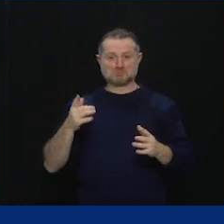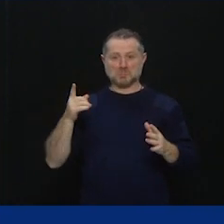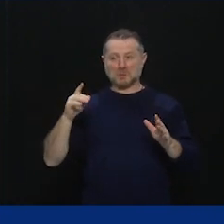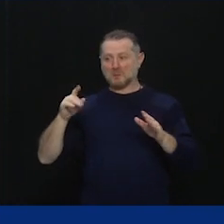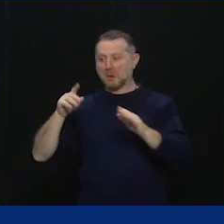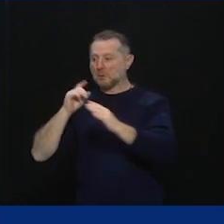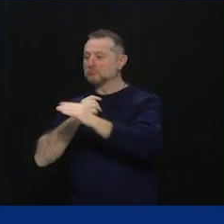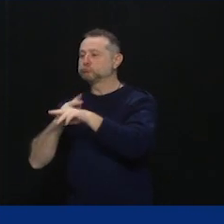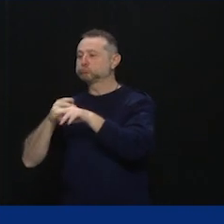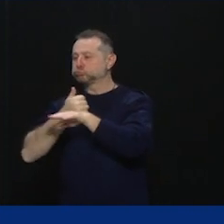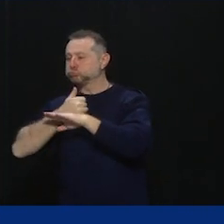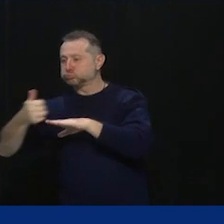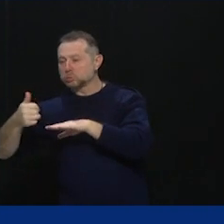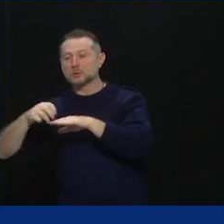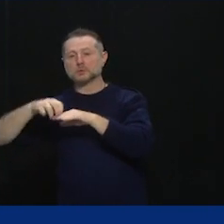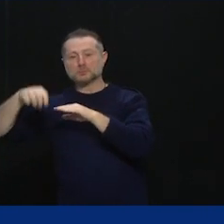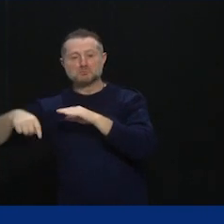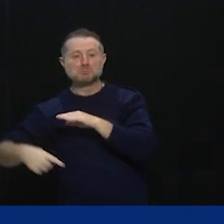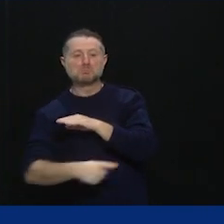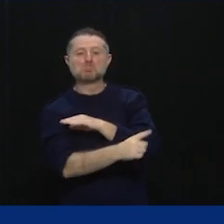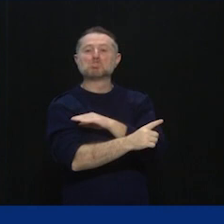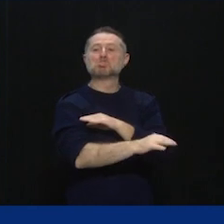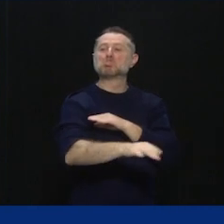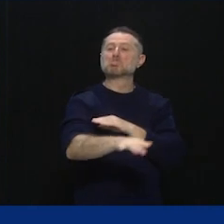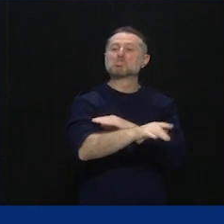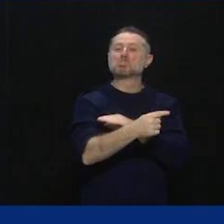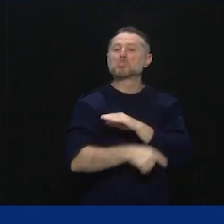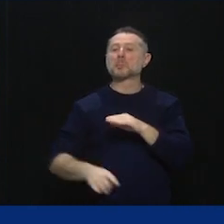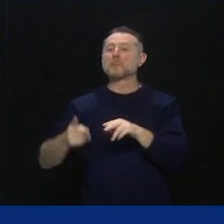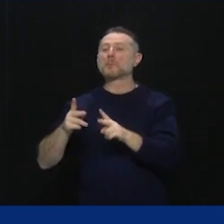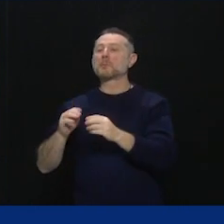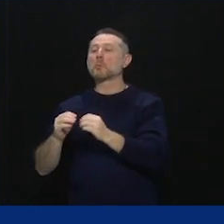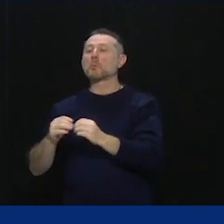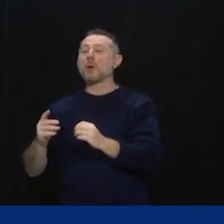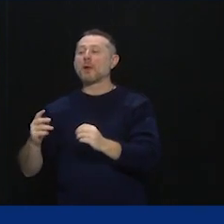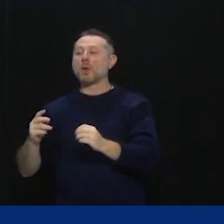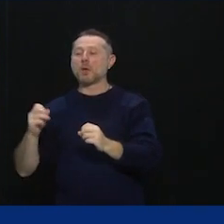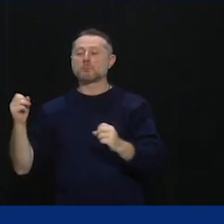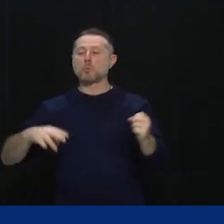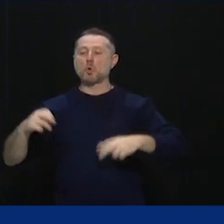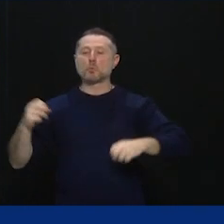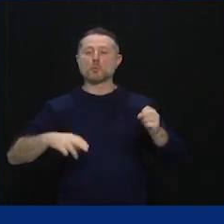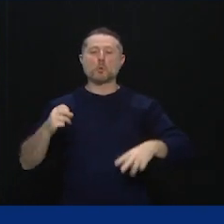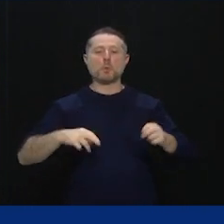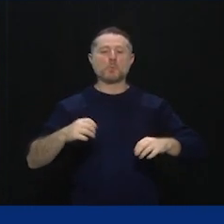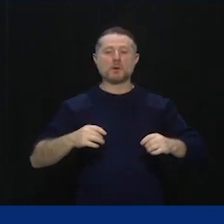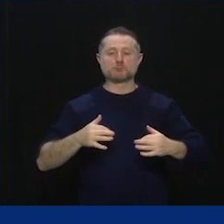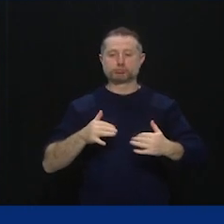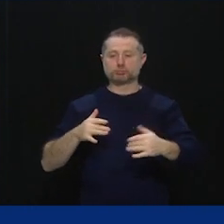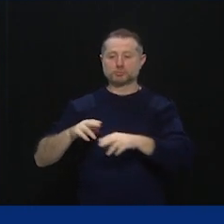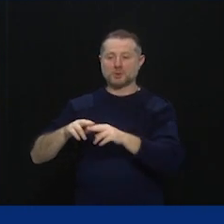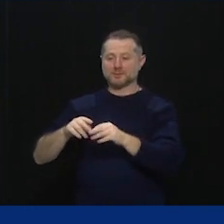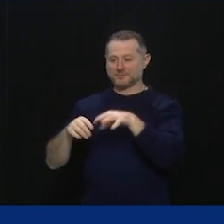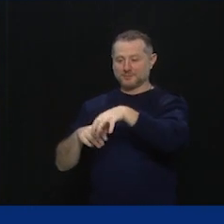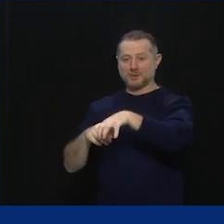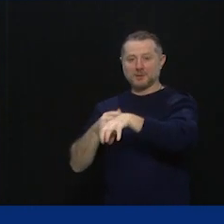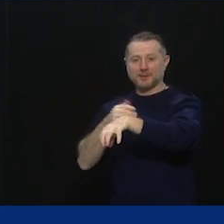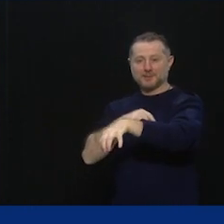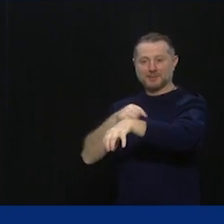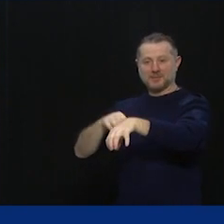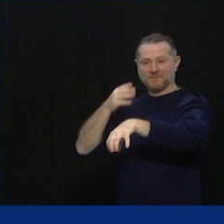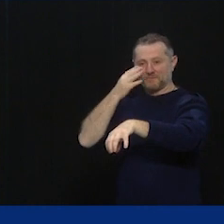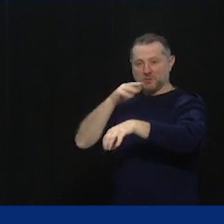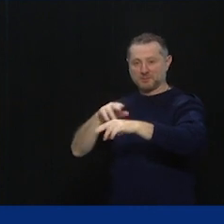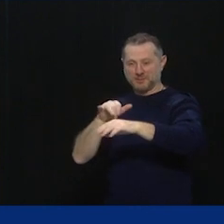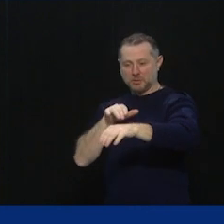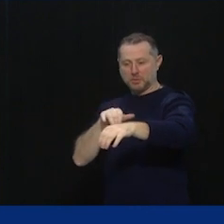densely populated suburban community whose front door wasn't really attractive, right? It was, and really kind of scary, right? It was